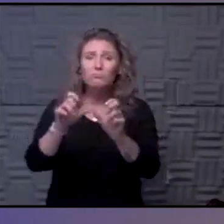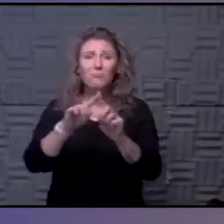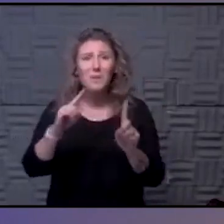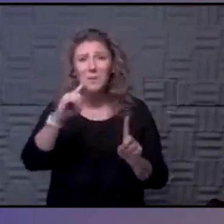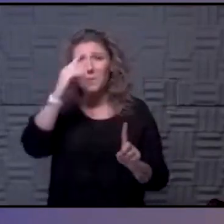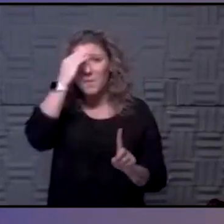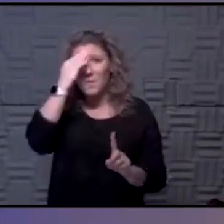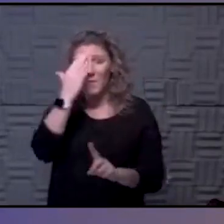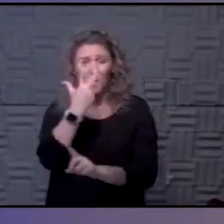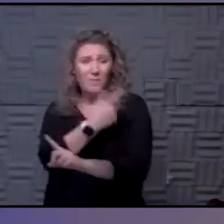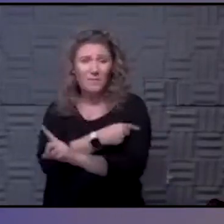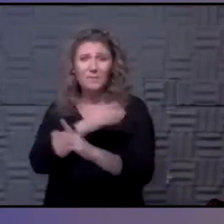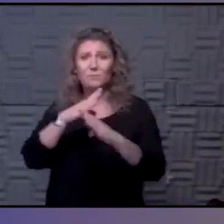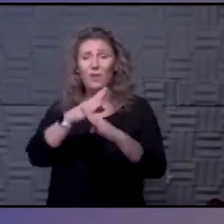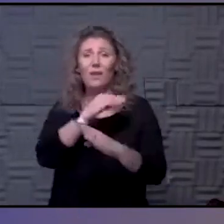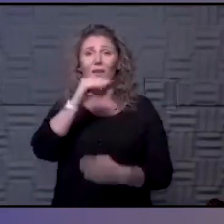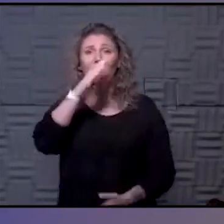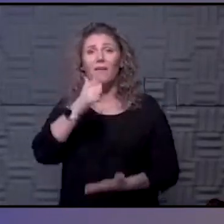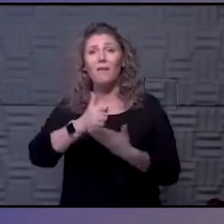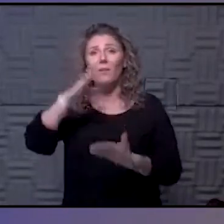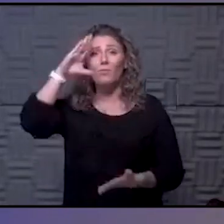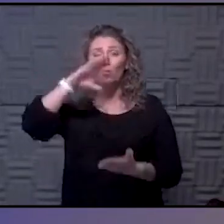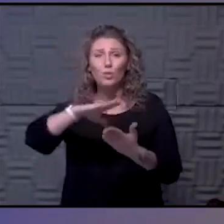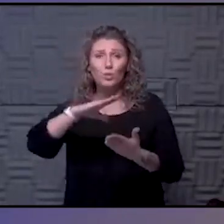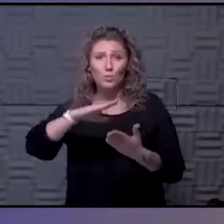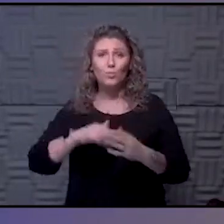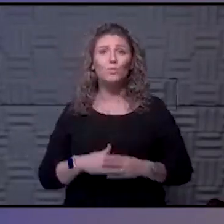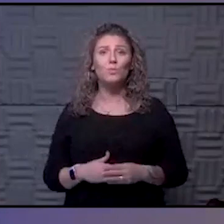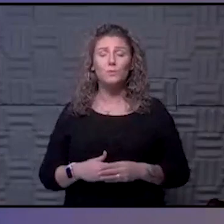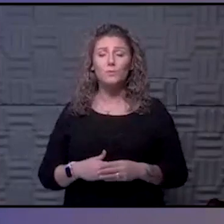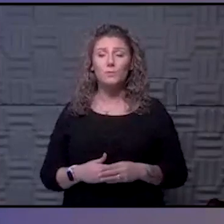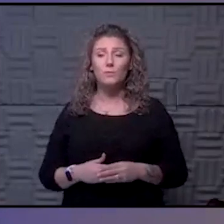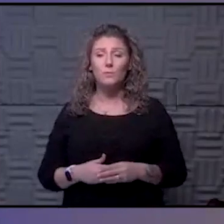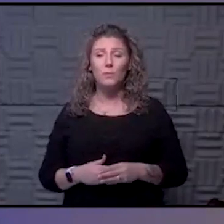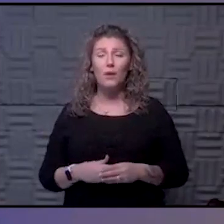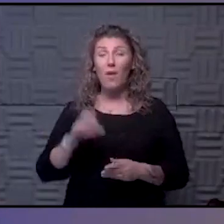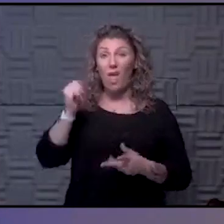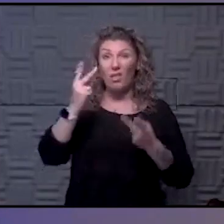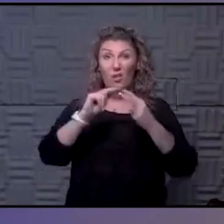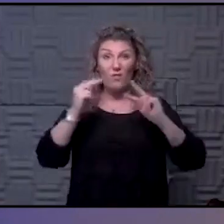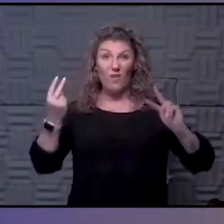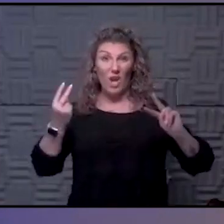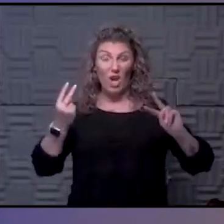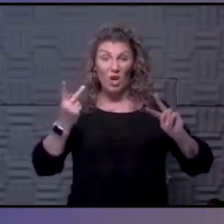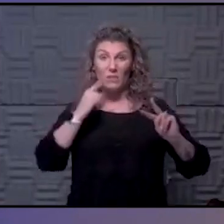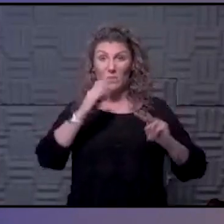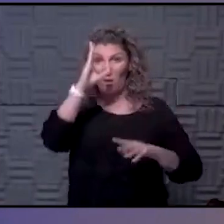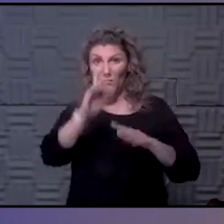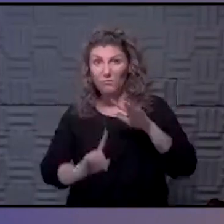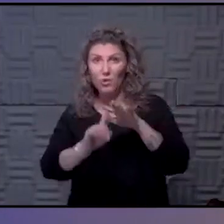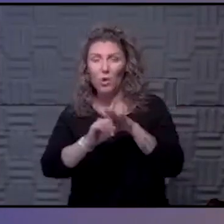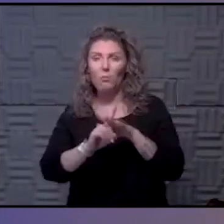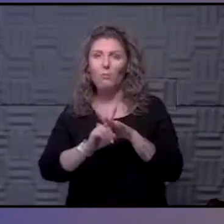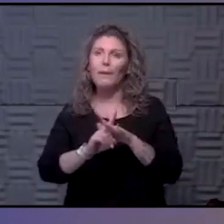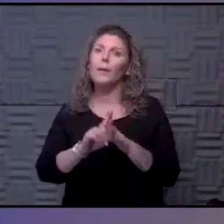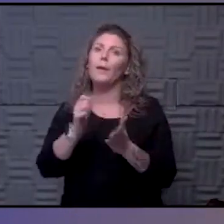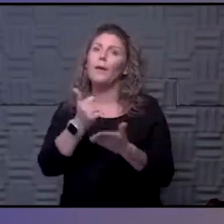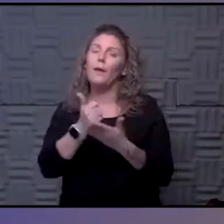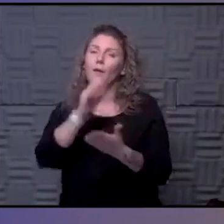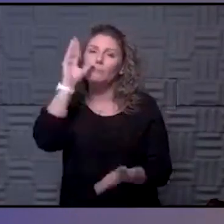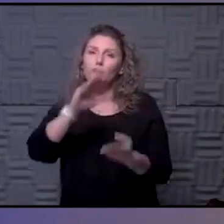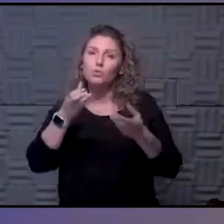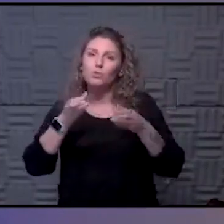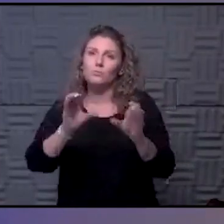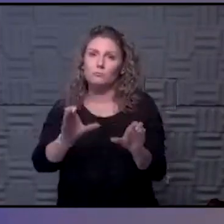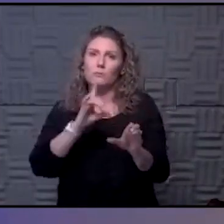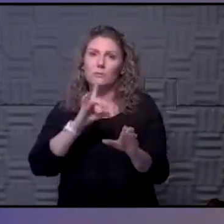you. They can also help reduce the chance that other variants will arise as well. So I think that is one other